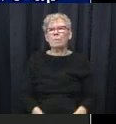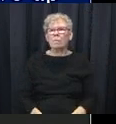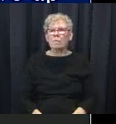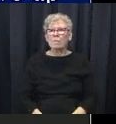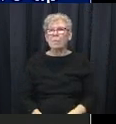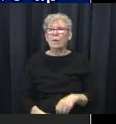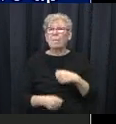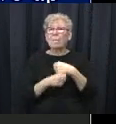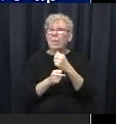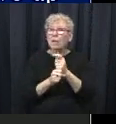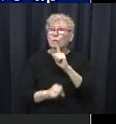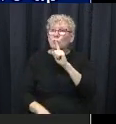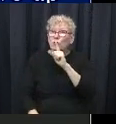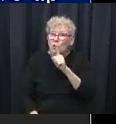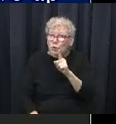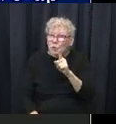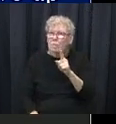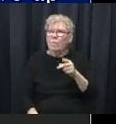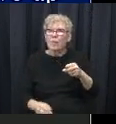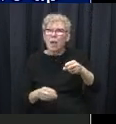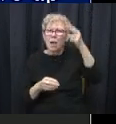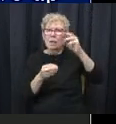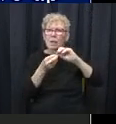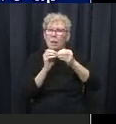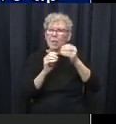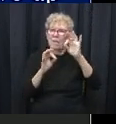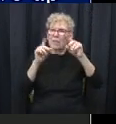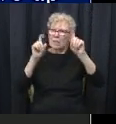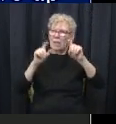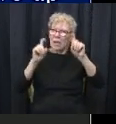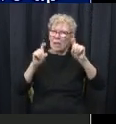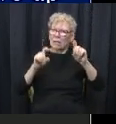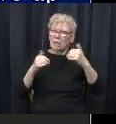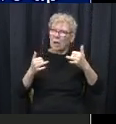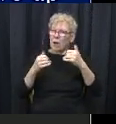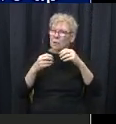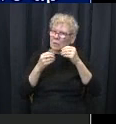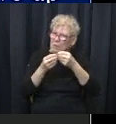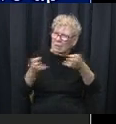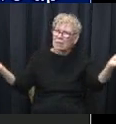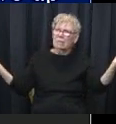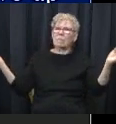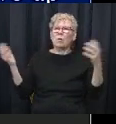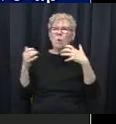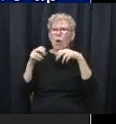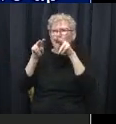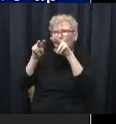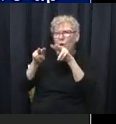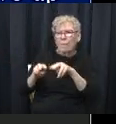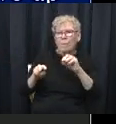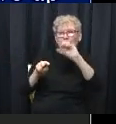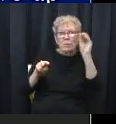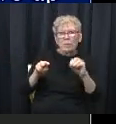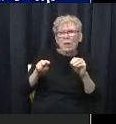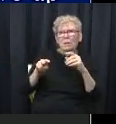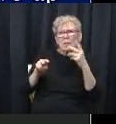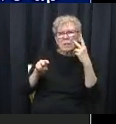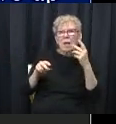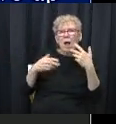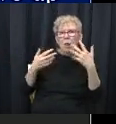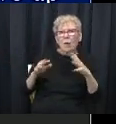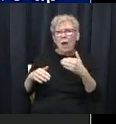percent positivity, remains vital to helping identify those with COVID-19, because some people